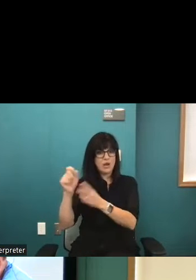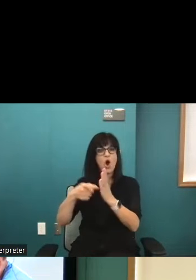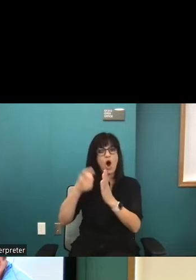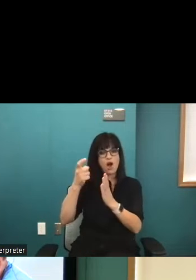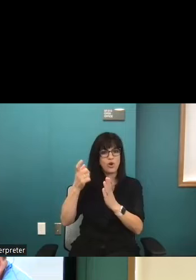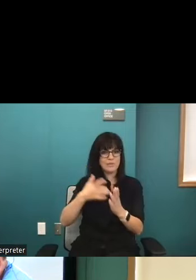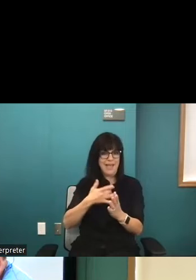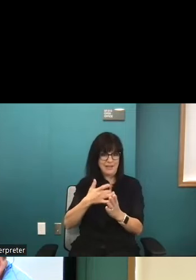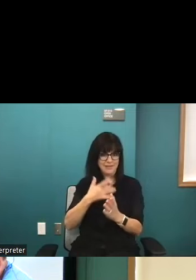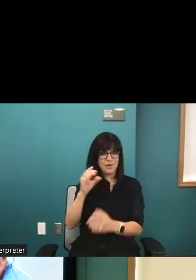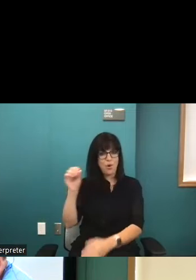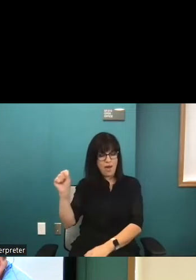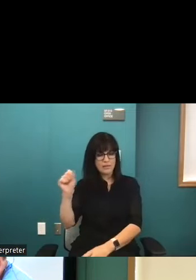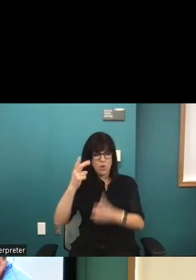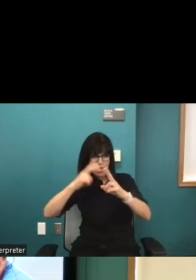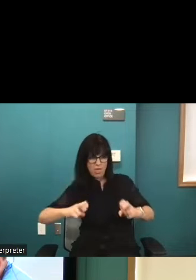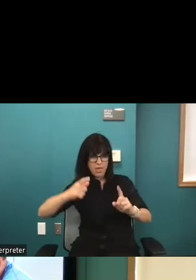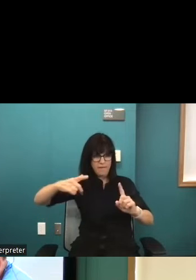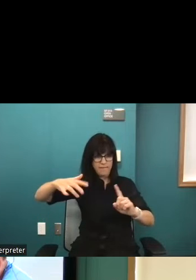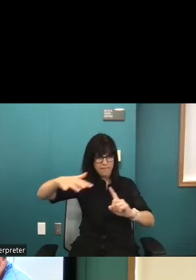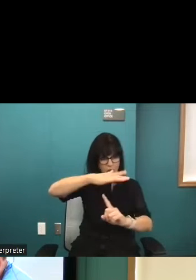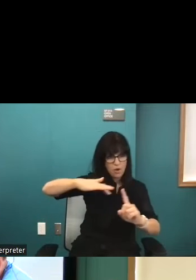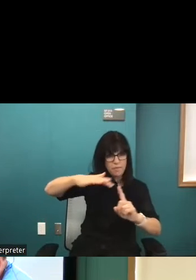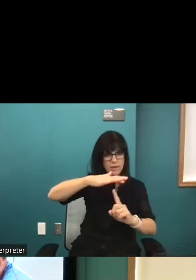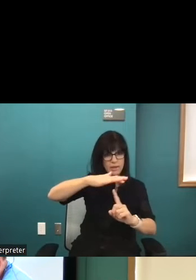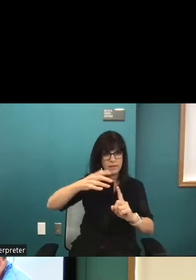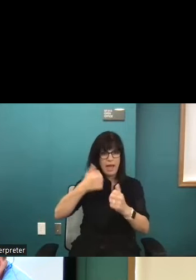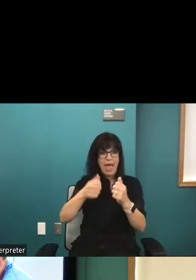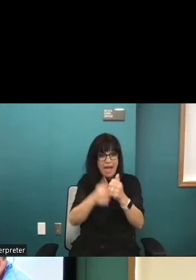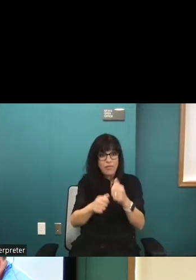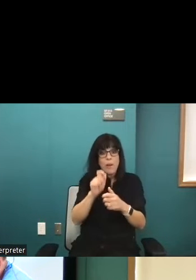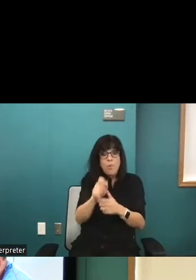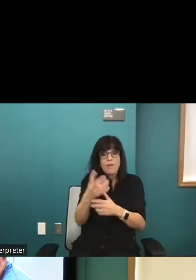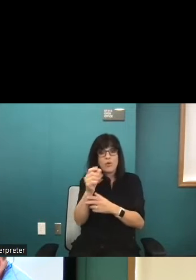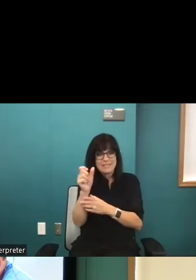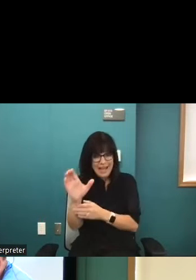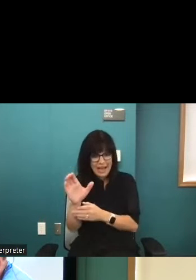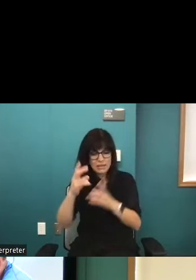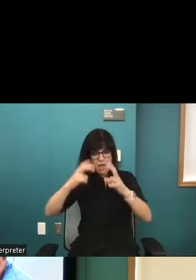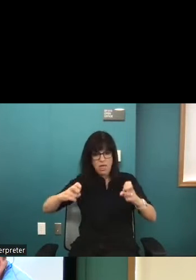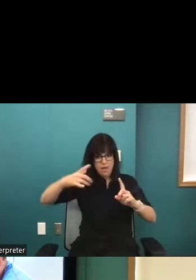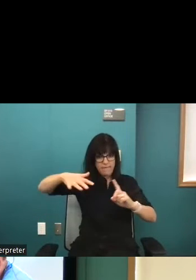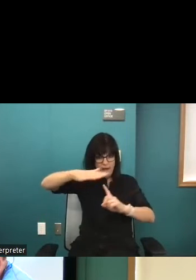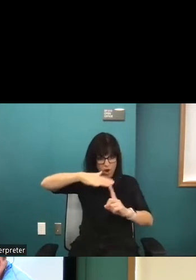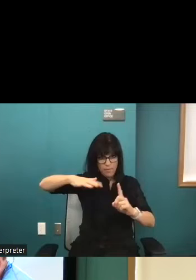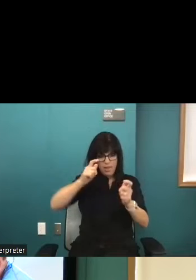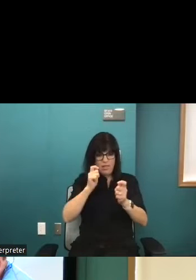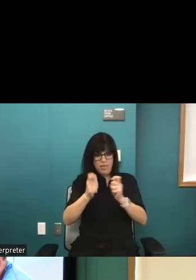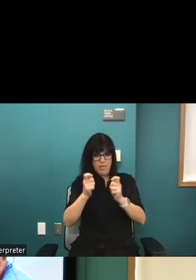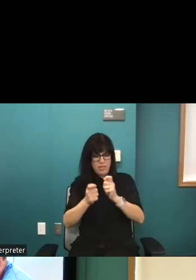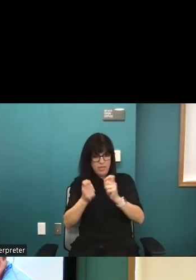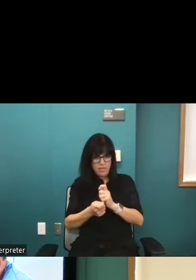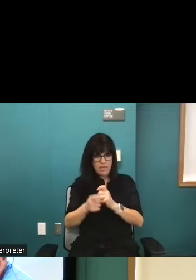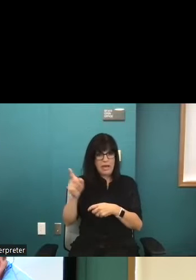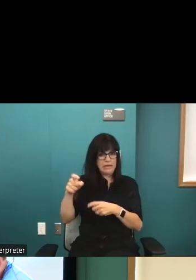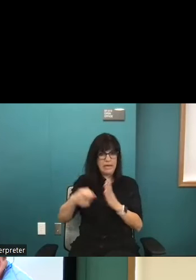it's analyzing the child's environment. So every 0.4 seconds, it's analyzing the environment and it's making adjustments that